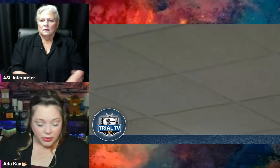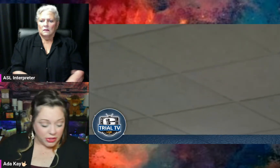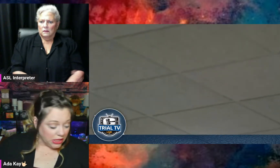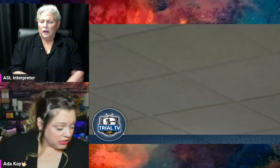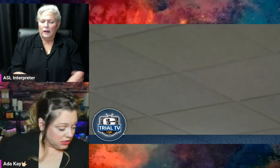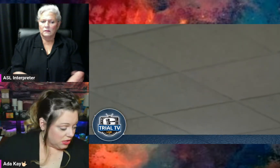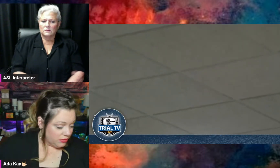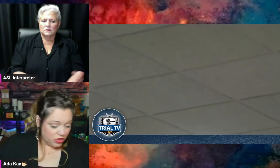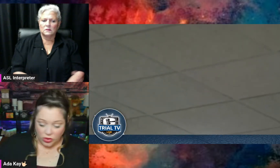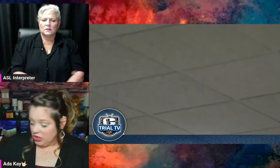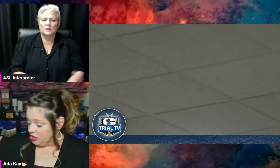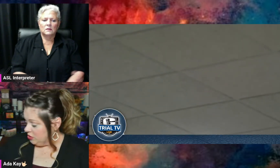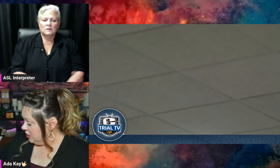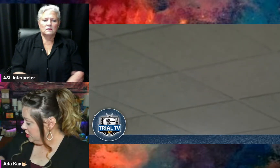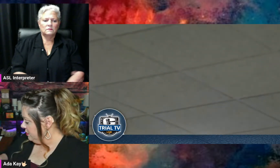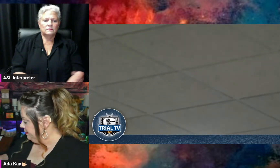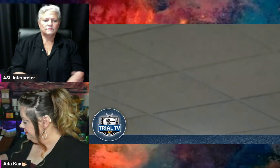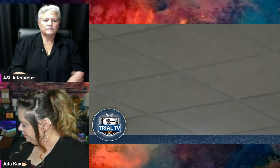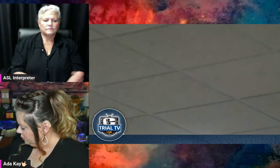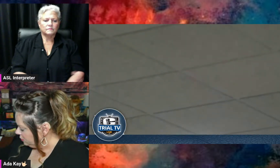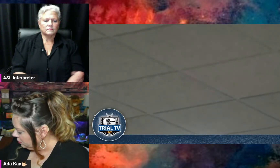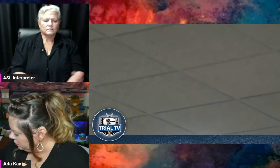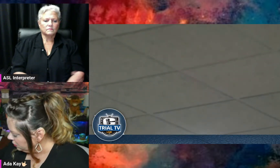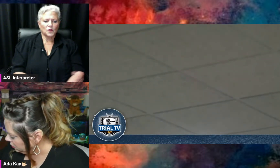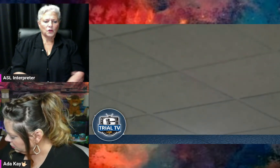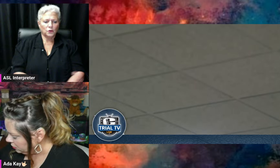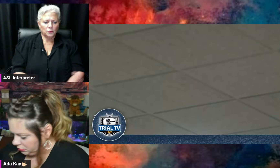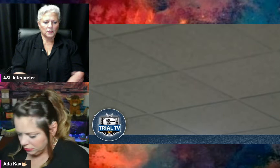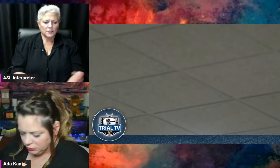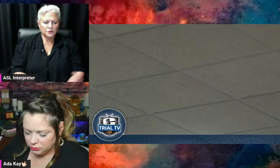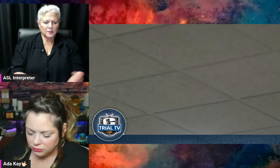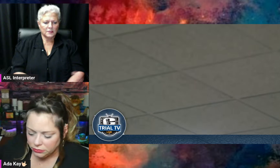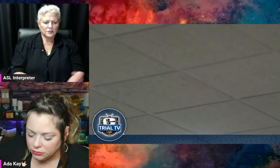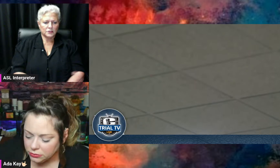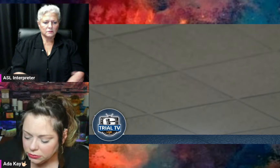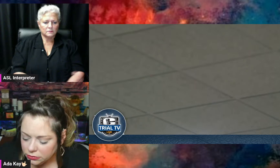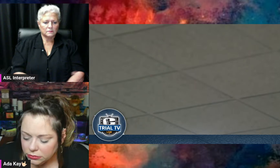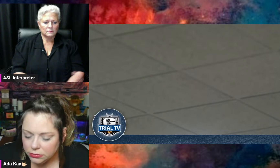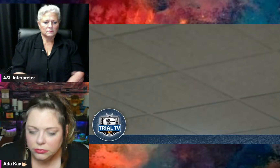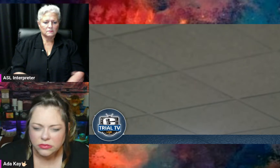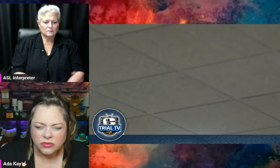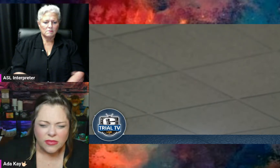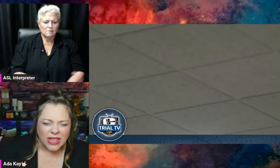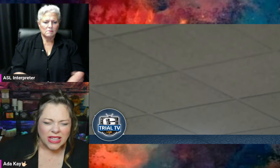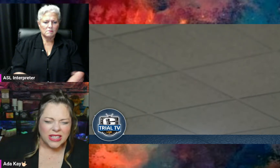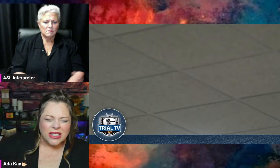I gotta put the glasses on. I'm squinting too much. You're what, too much?